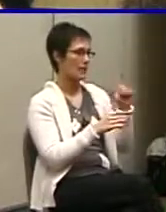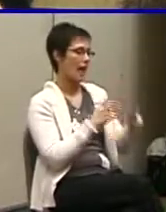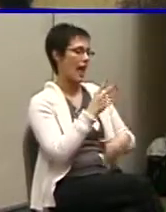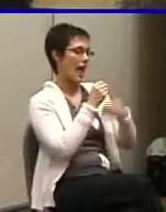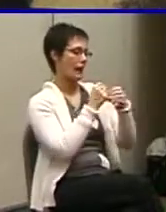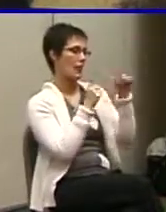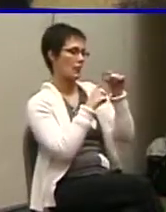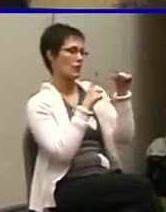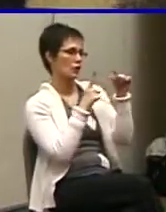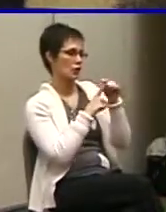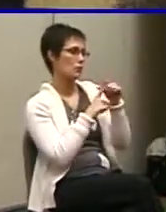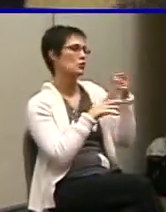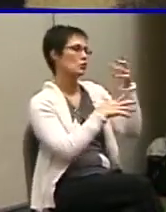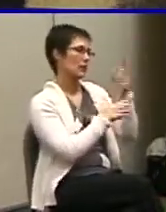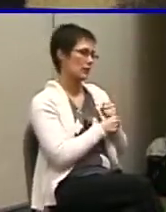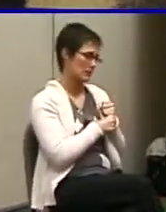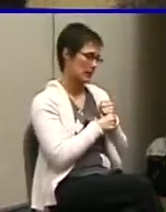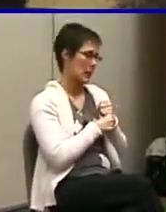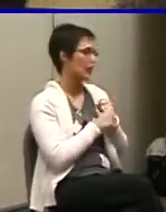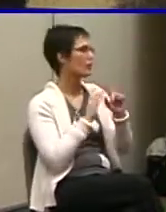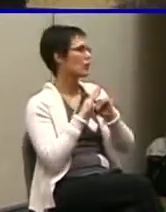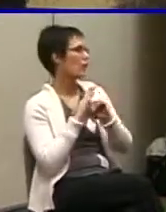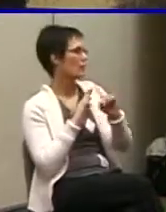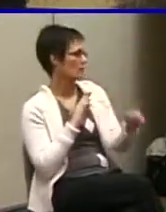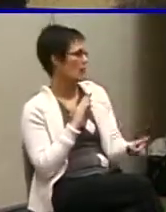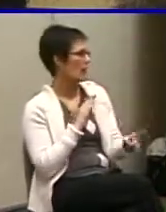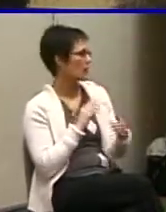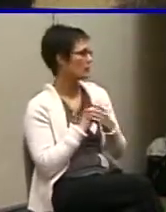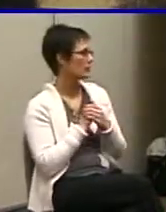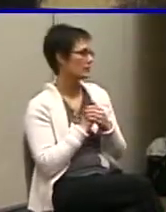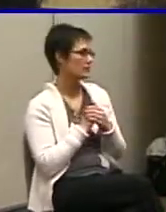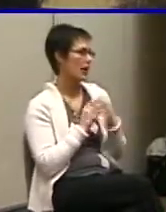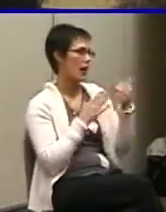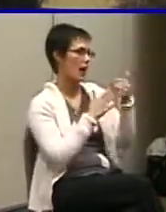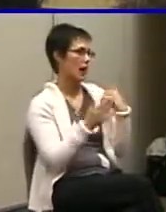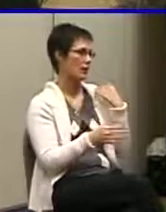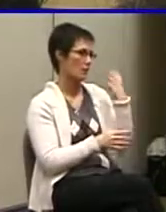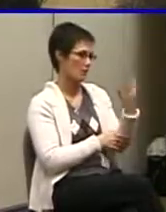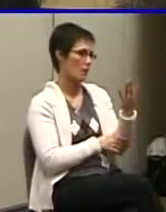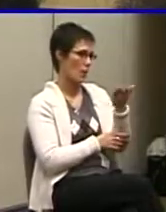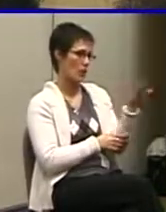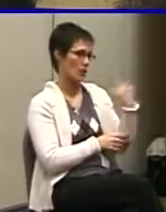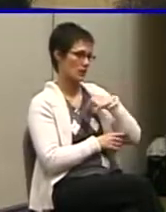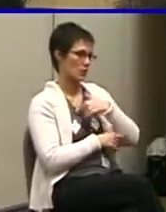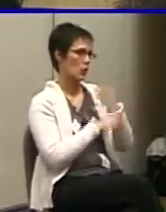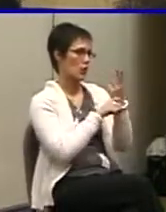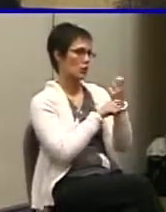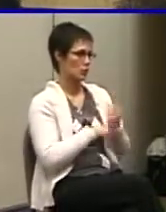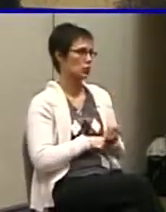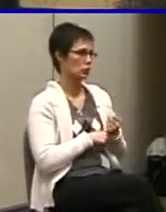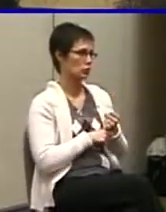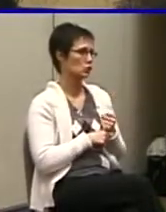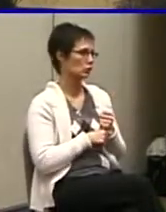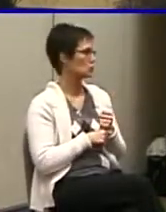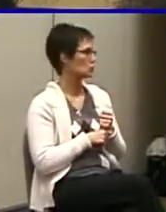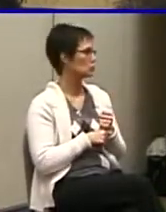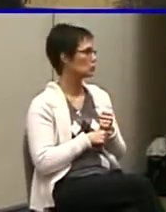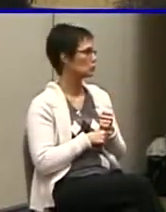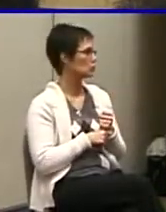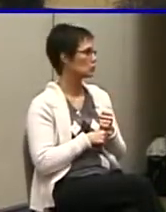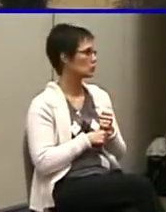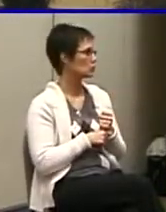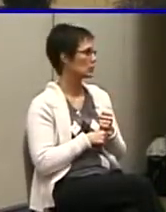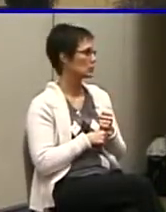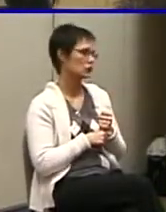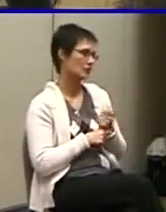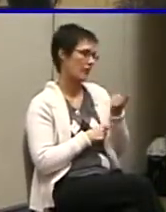or to get or to avoid ahead of the four antecedents we're used to. It's just a little bit of a word change because sometimes you